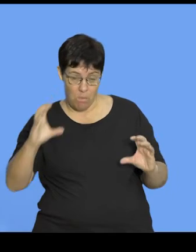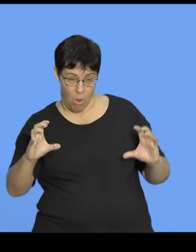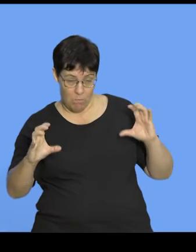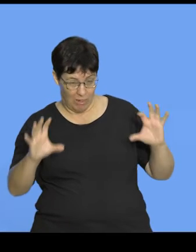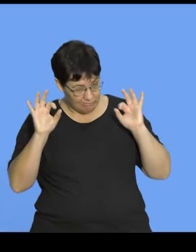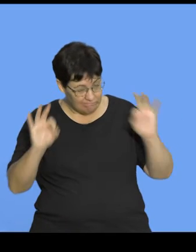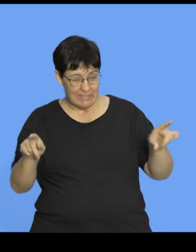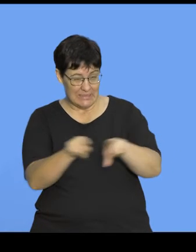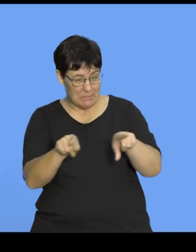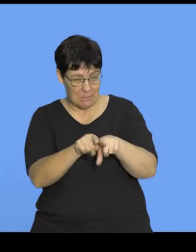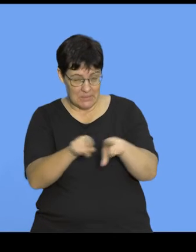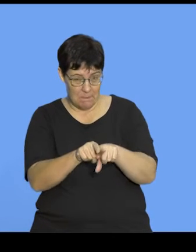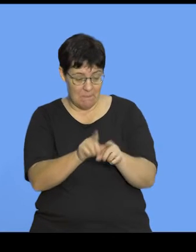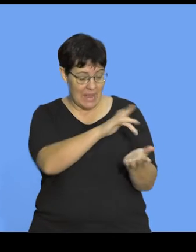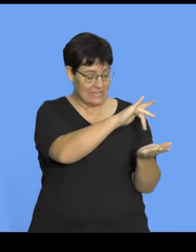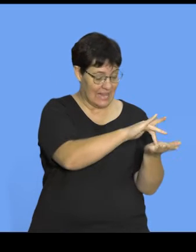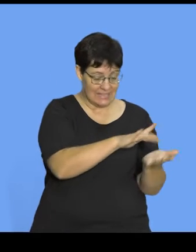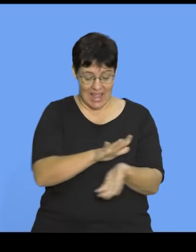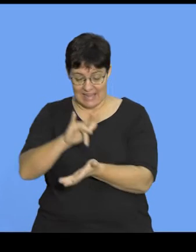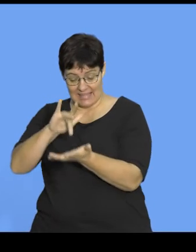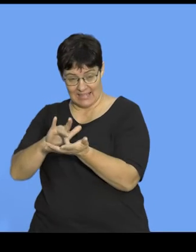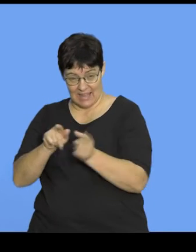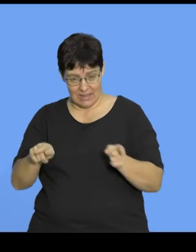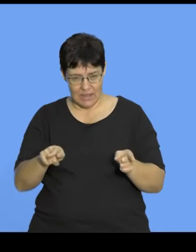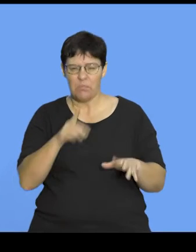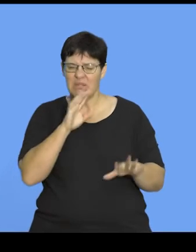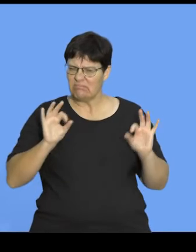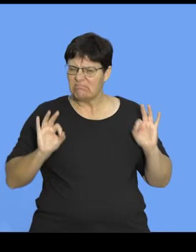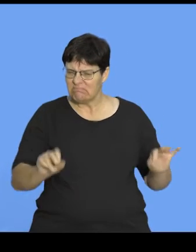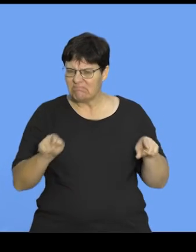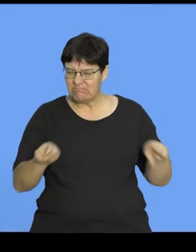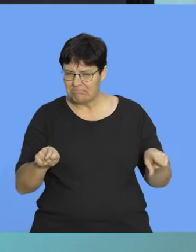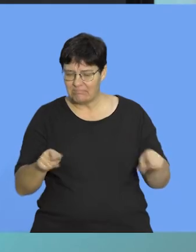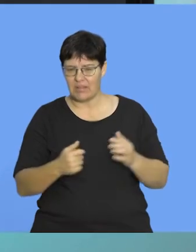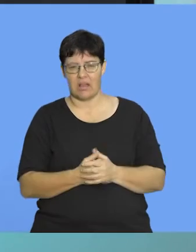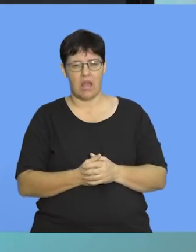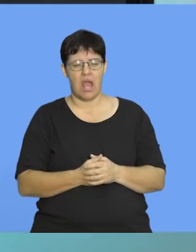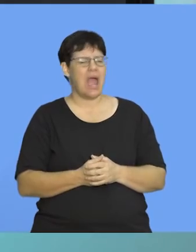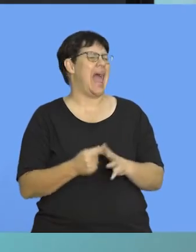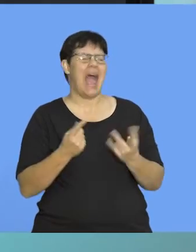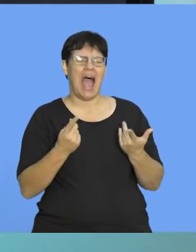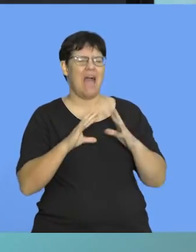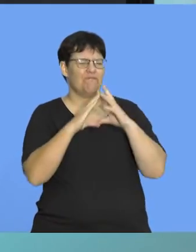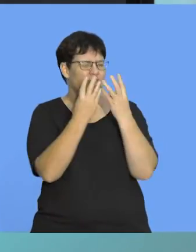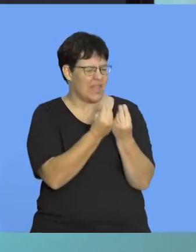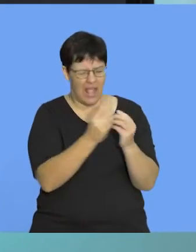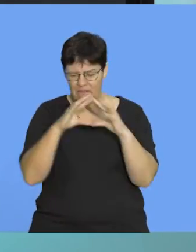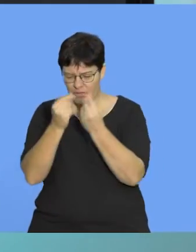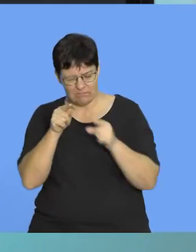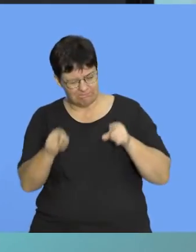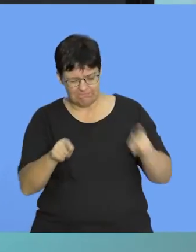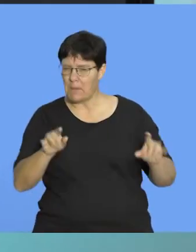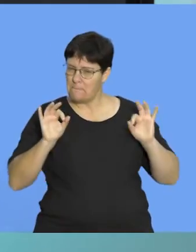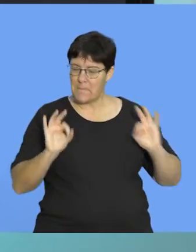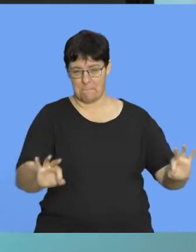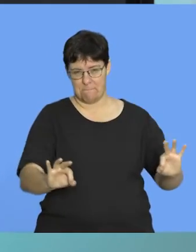identical balls. That identical means that they are the same in every way. They